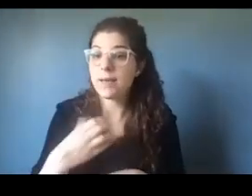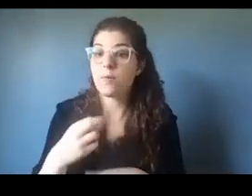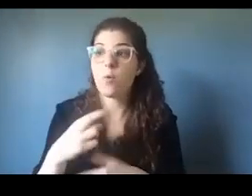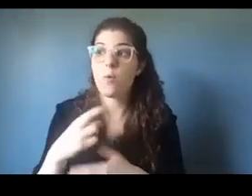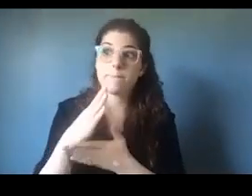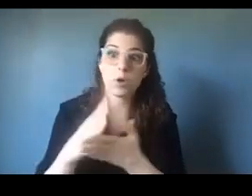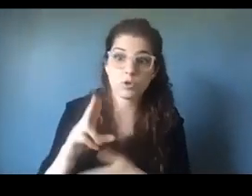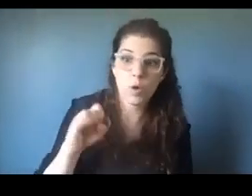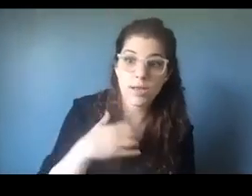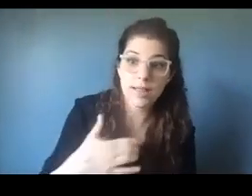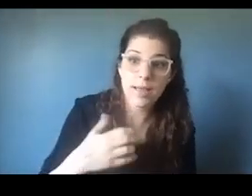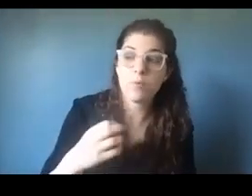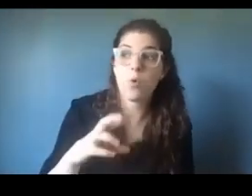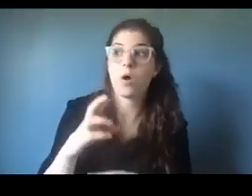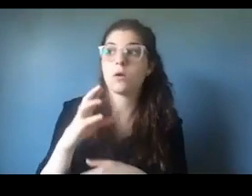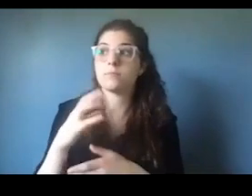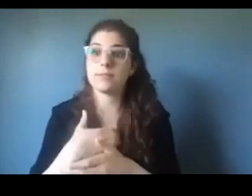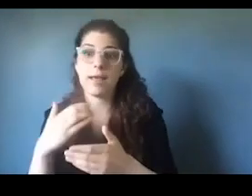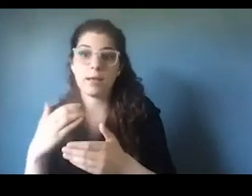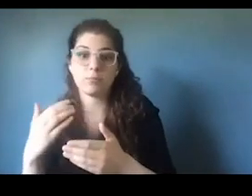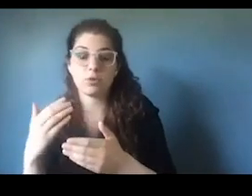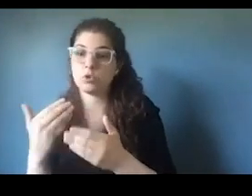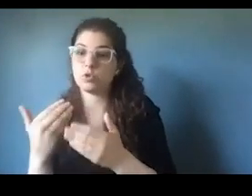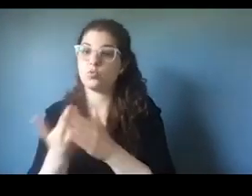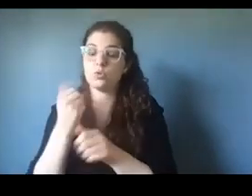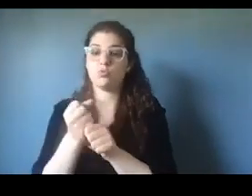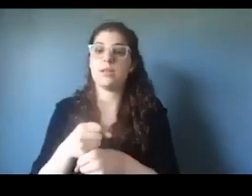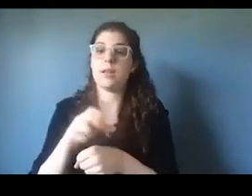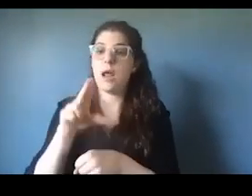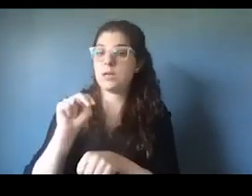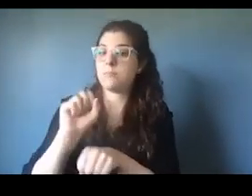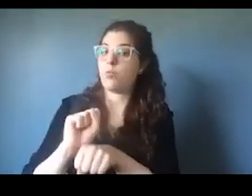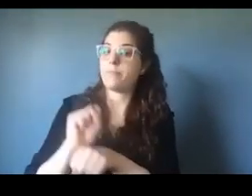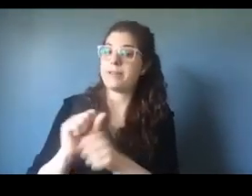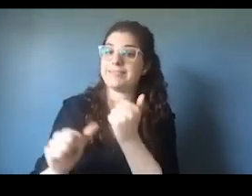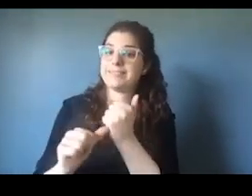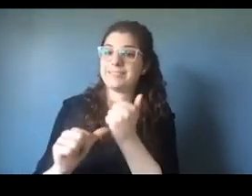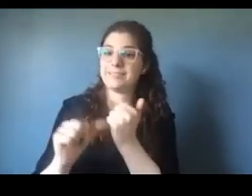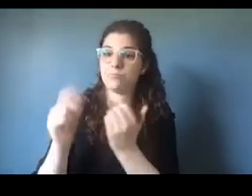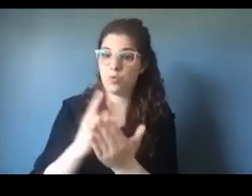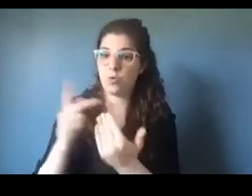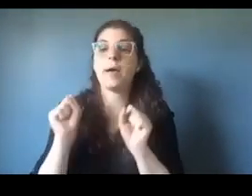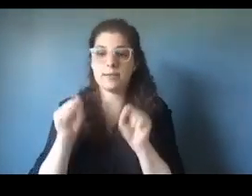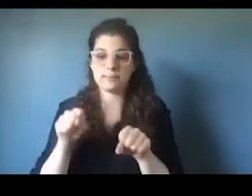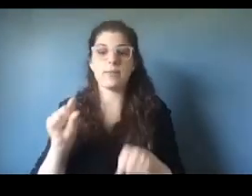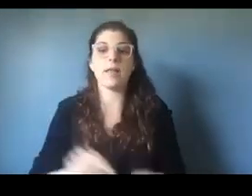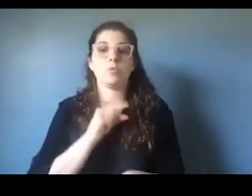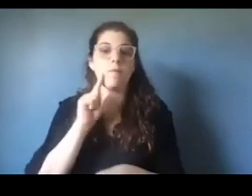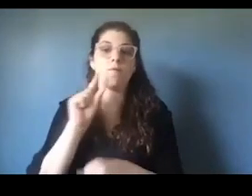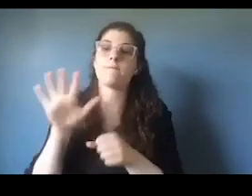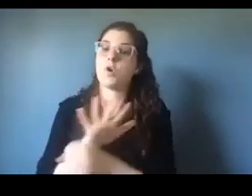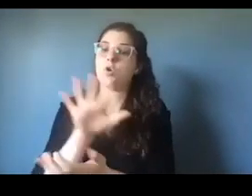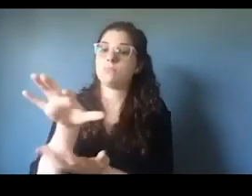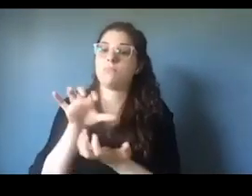claim or a claim through this newly created pandemic unemployment assistance program is eligible for that full amount. Okay,